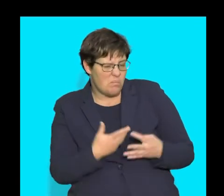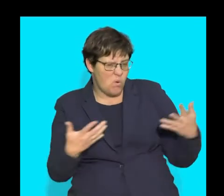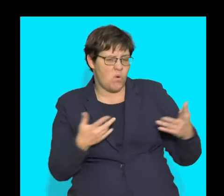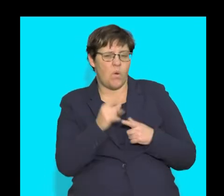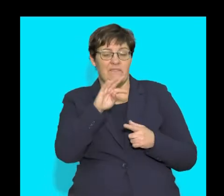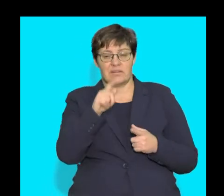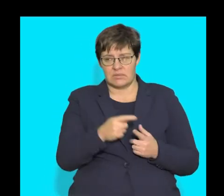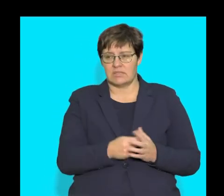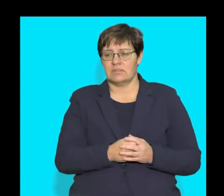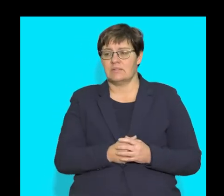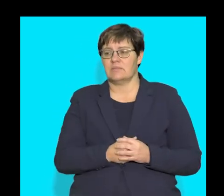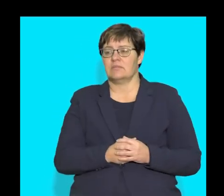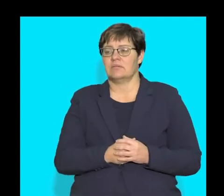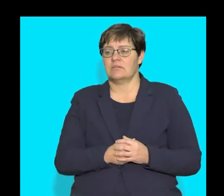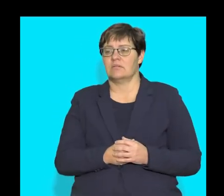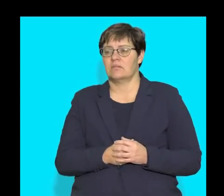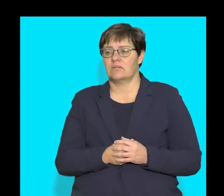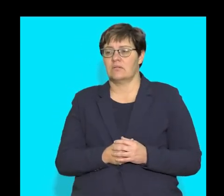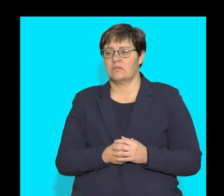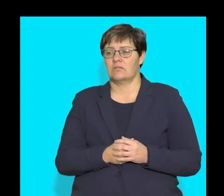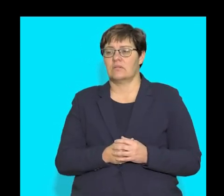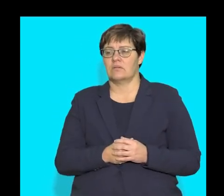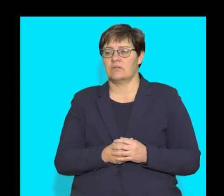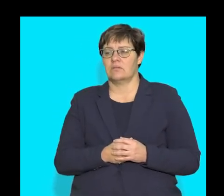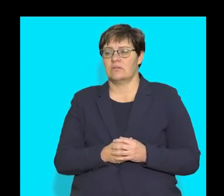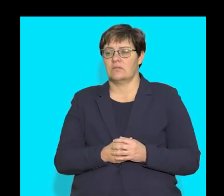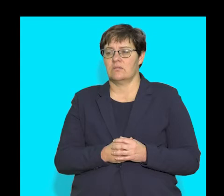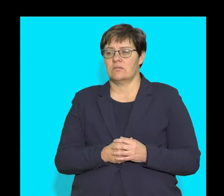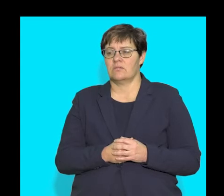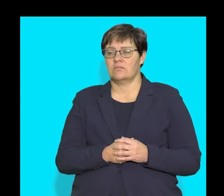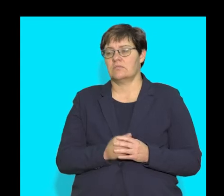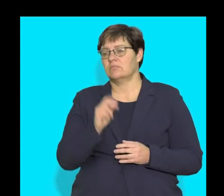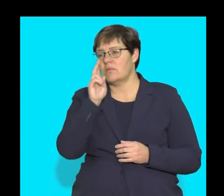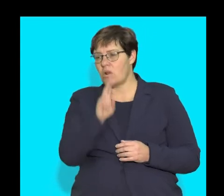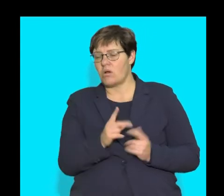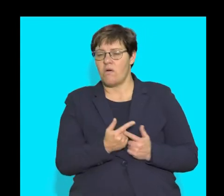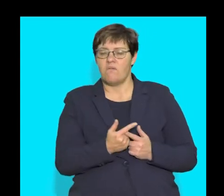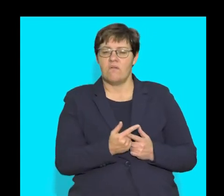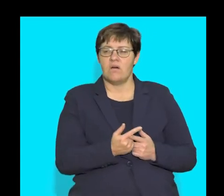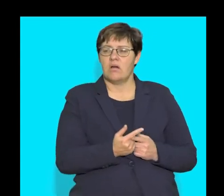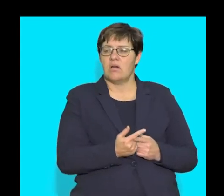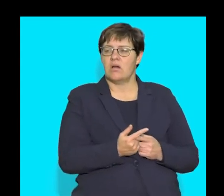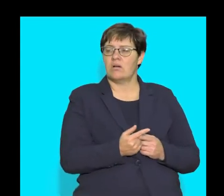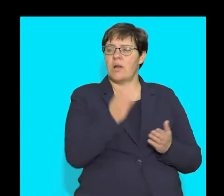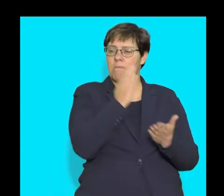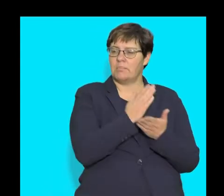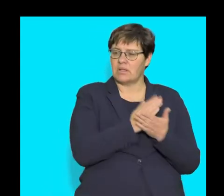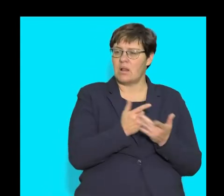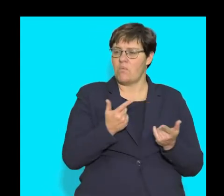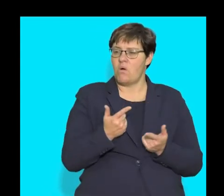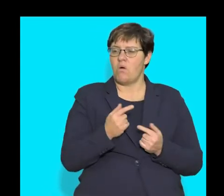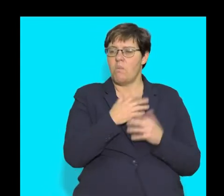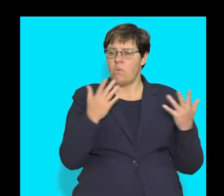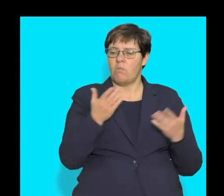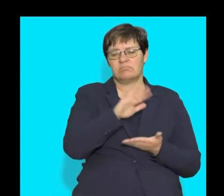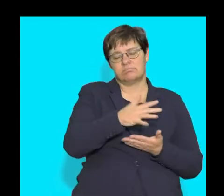our important nutrients and antibodies. We then look at the consumption of your middle order, which is